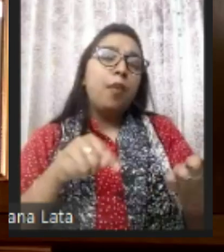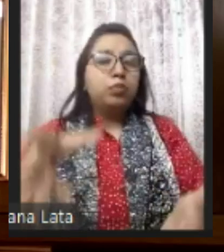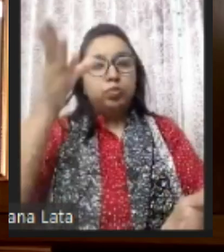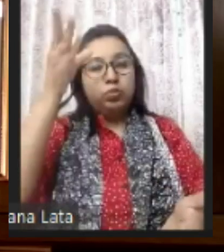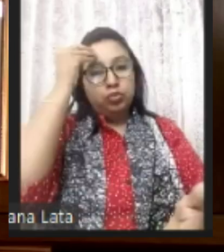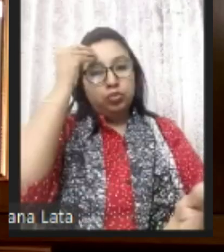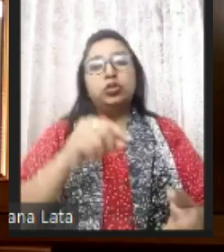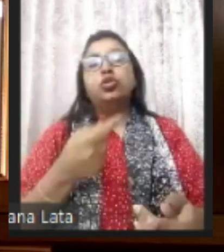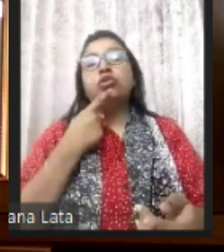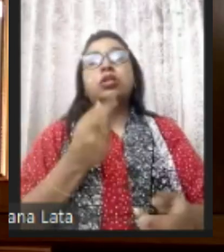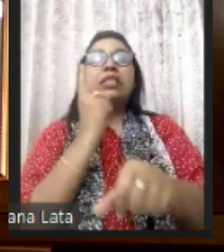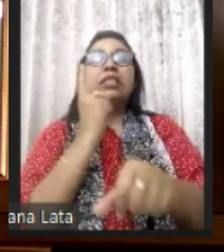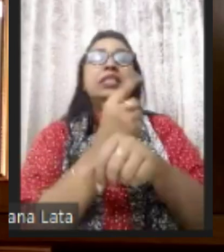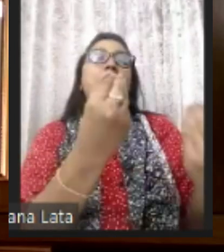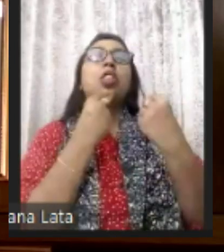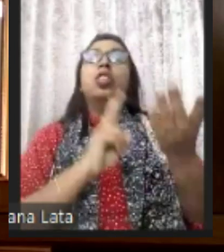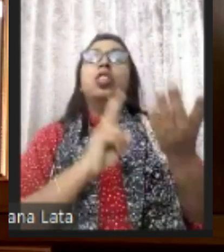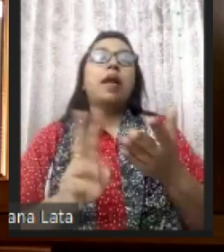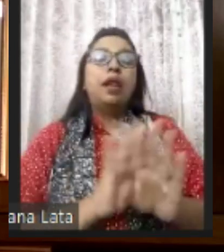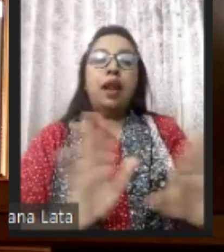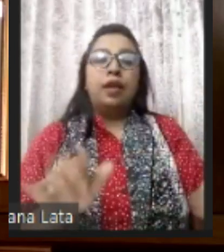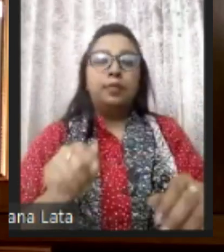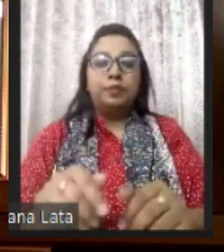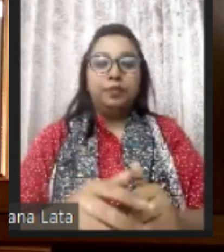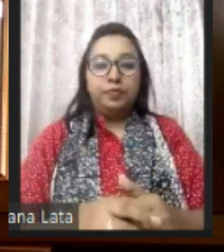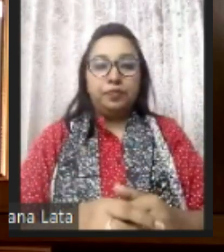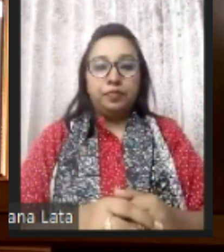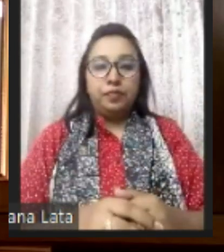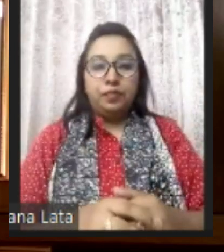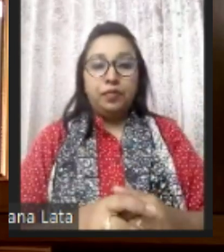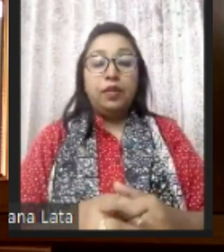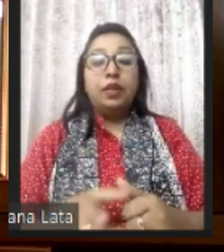of the government using their own braille printer.